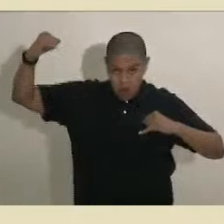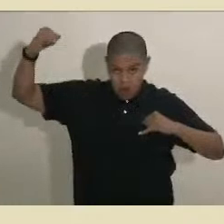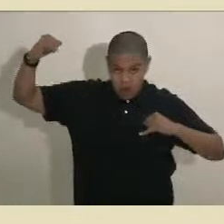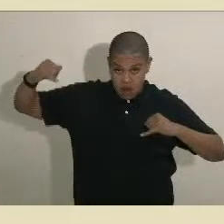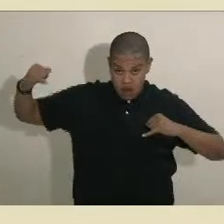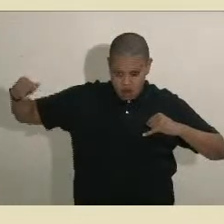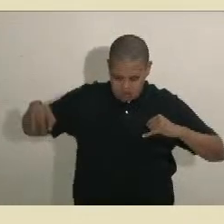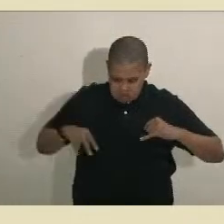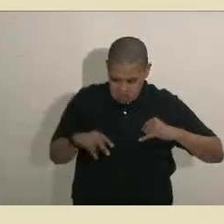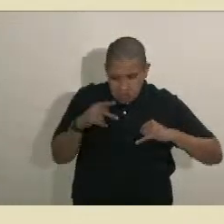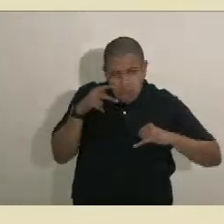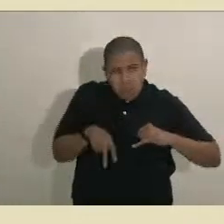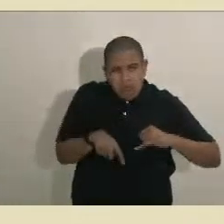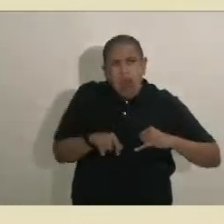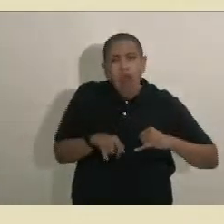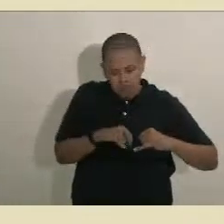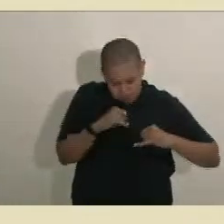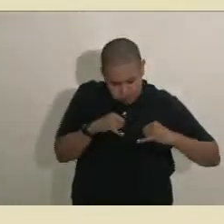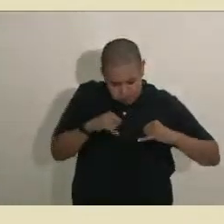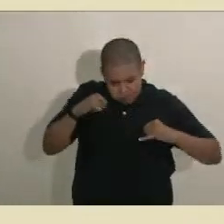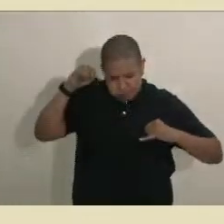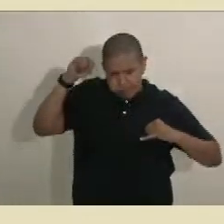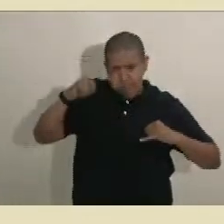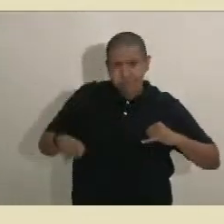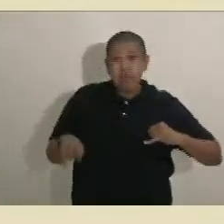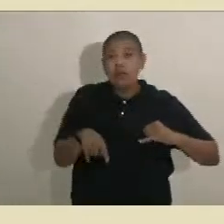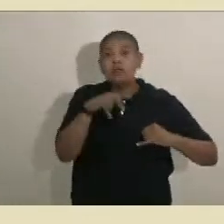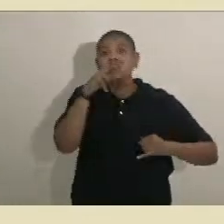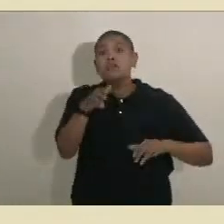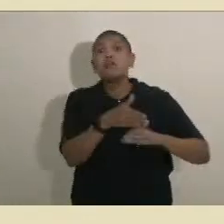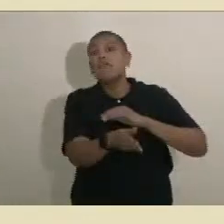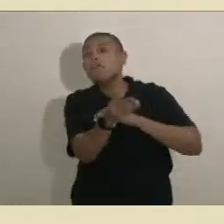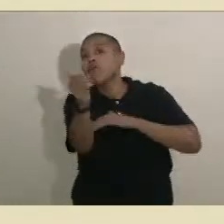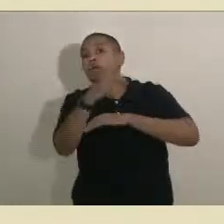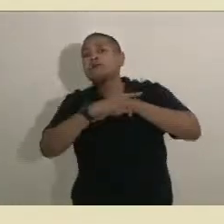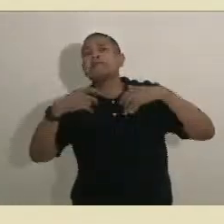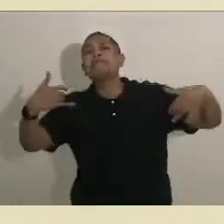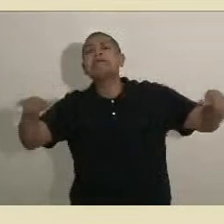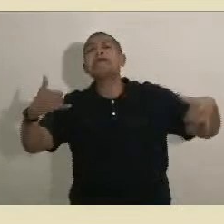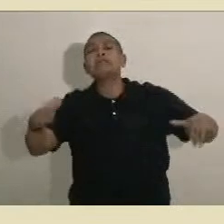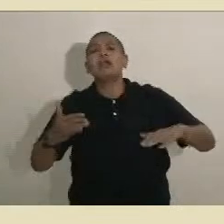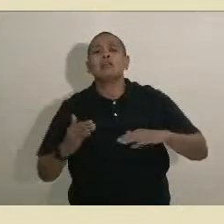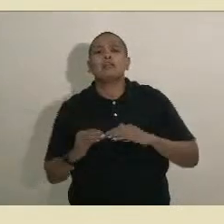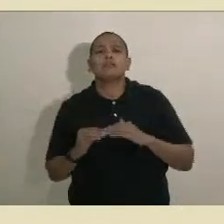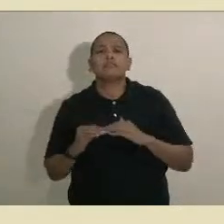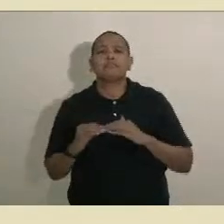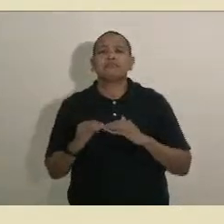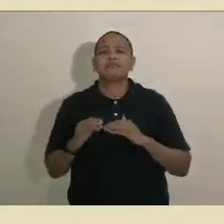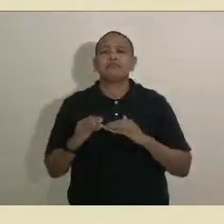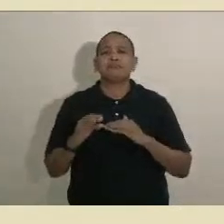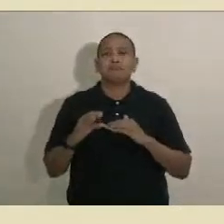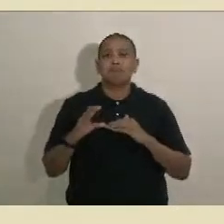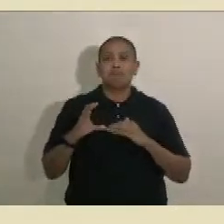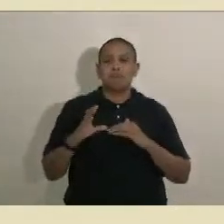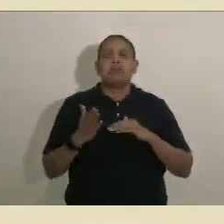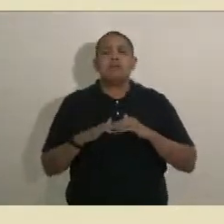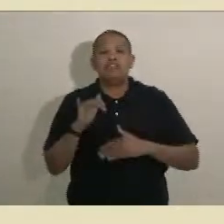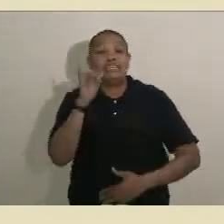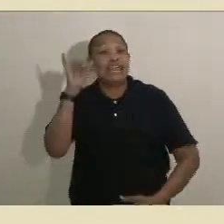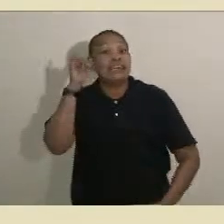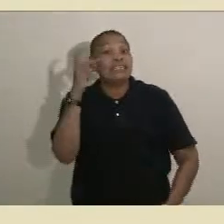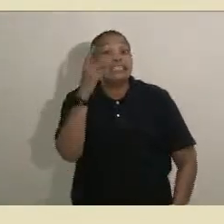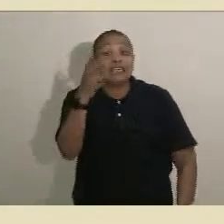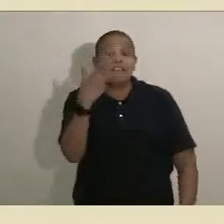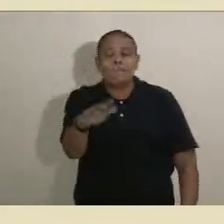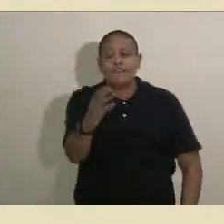indicated, that over the last couple of days, we have seen a steady increase in the number of cases. Yesterday, you would have seen